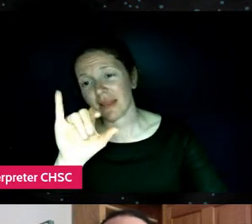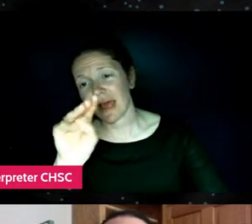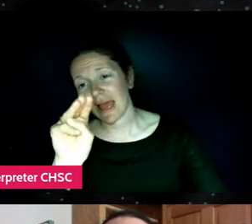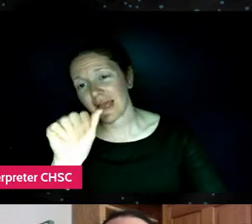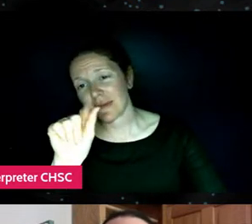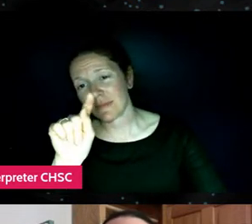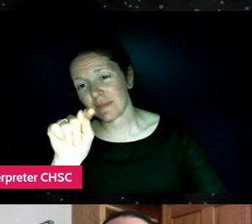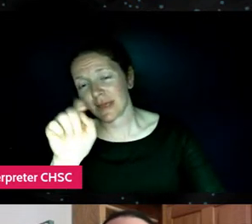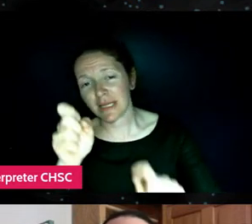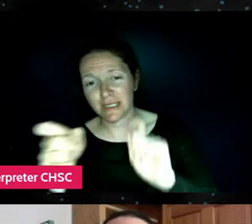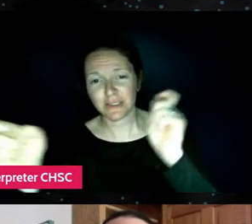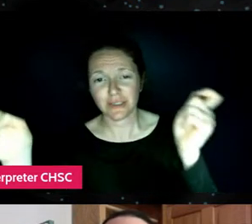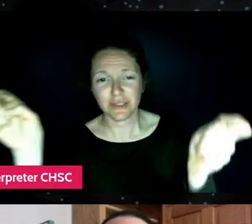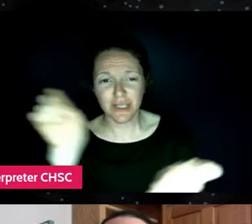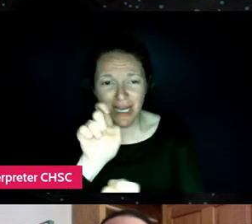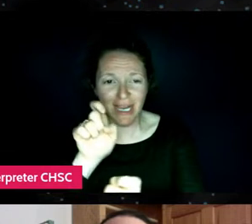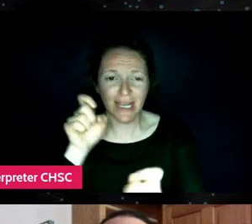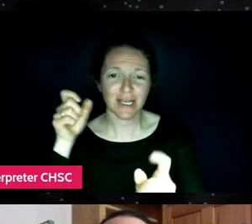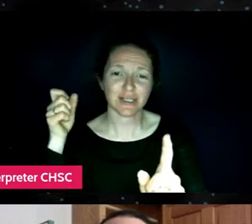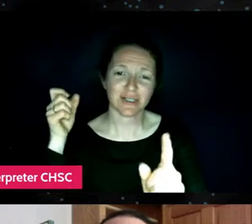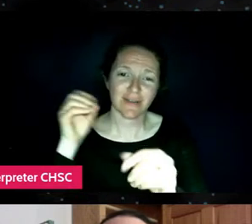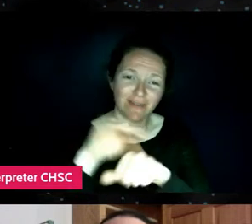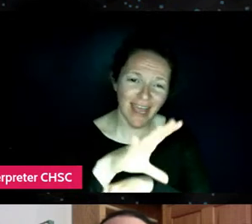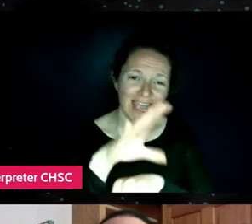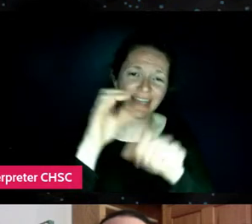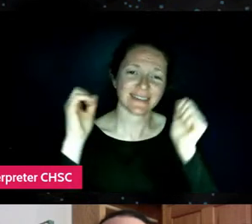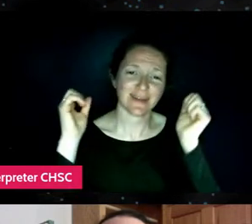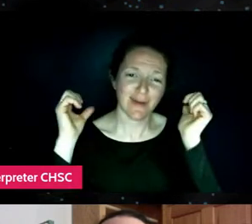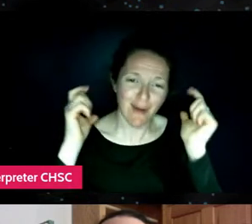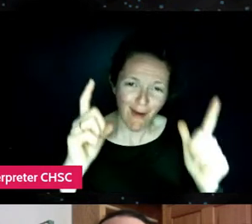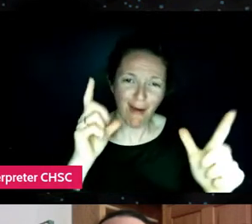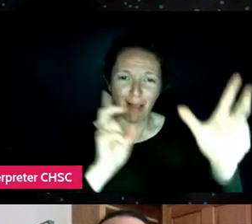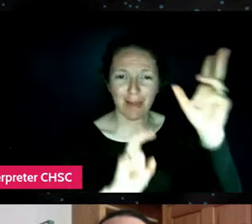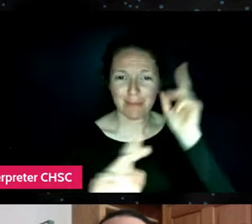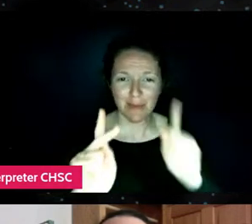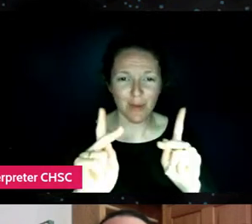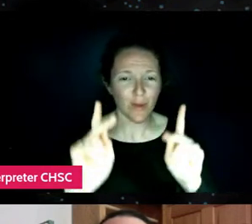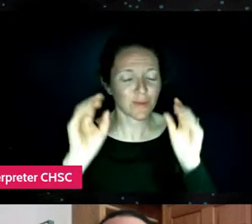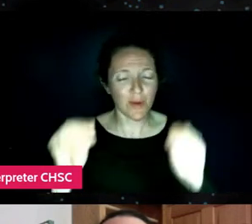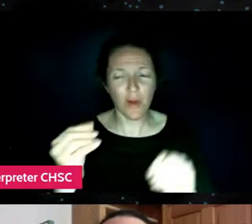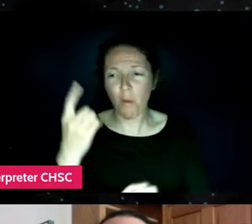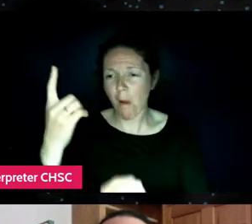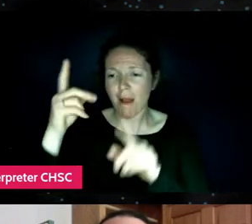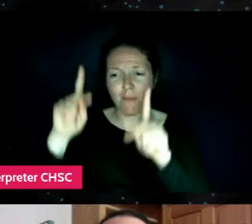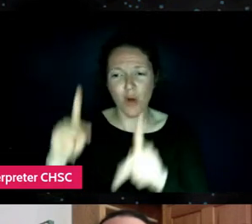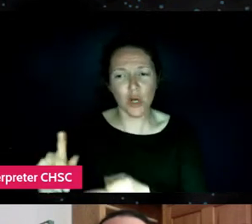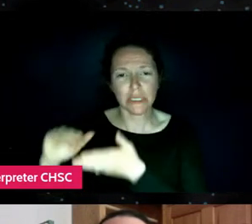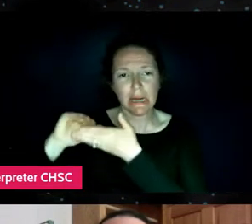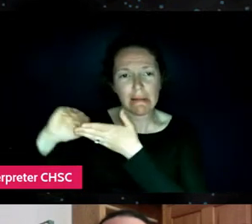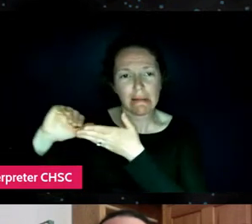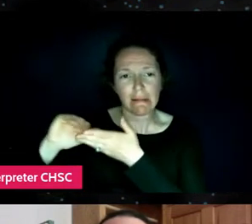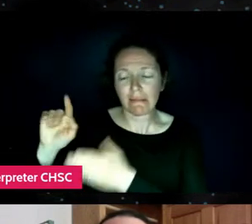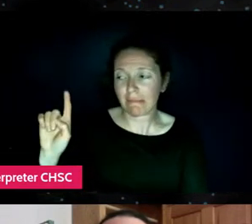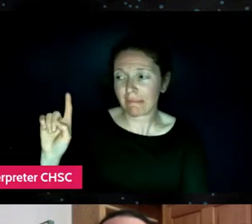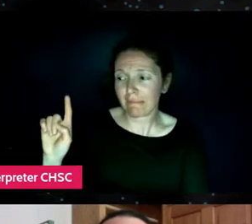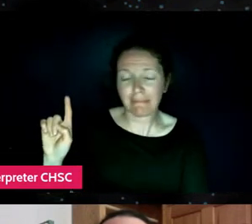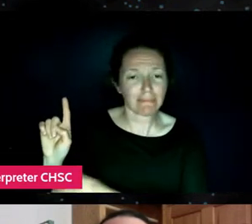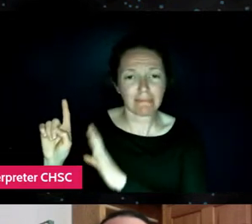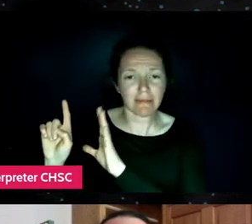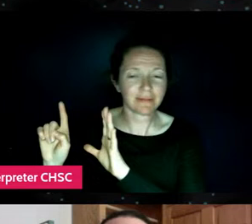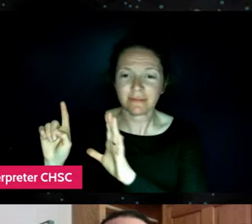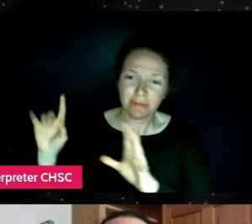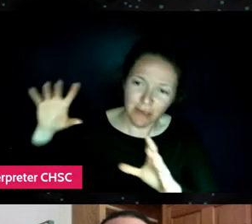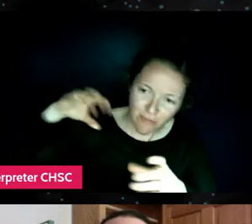and no one is immune from that experience and from that impact. And I think one of the really beautiful things that I learned